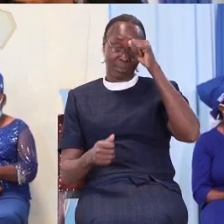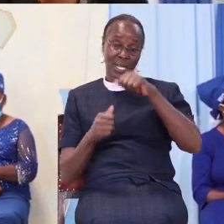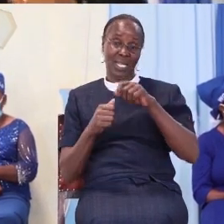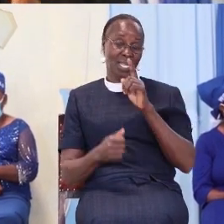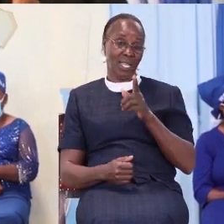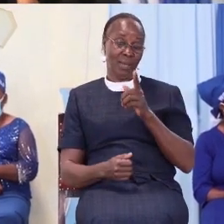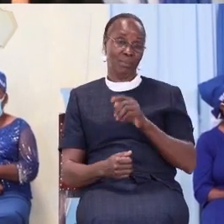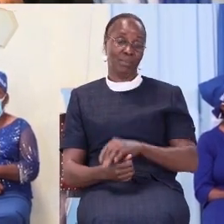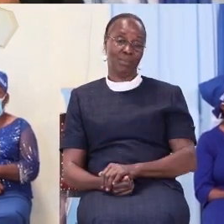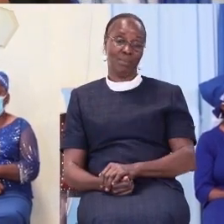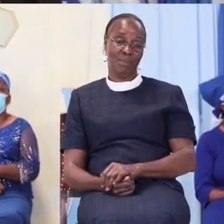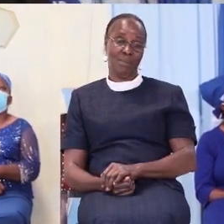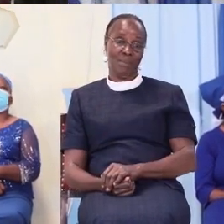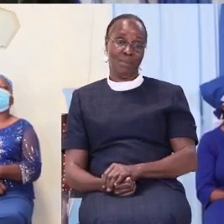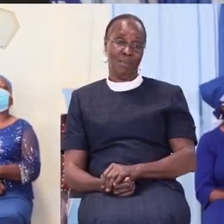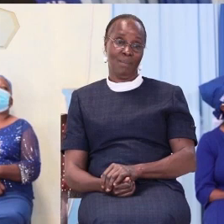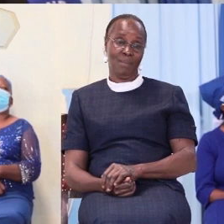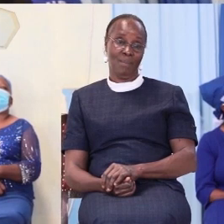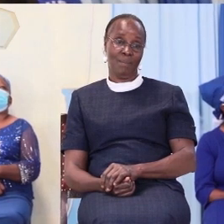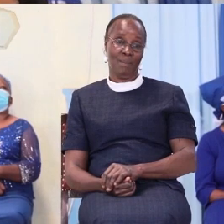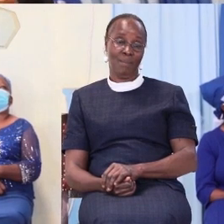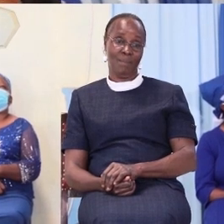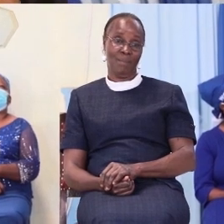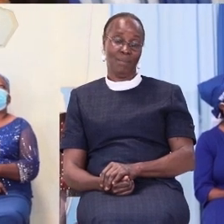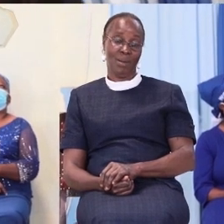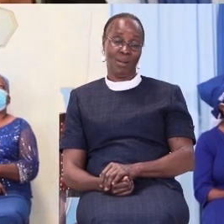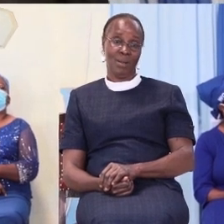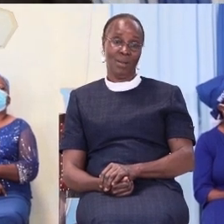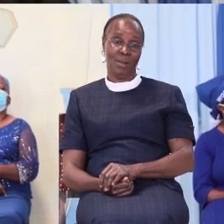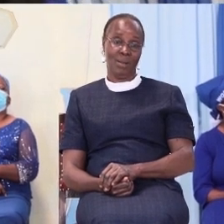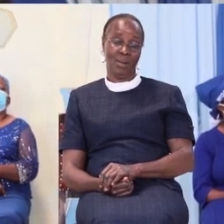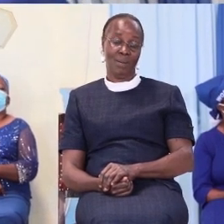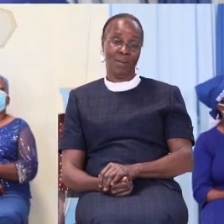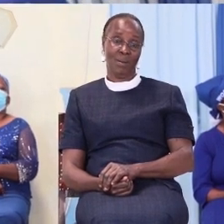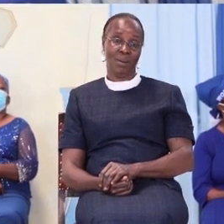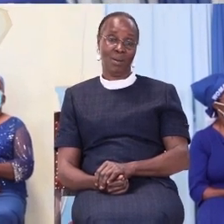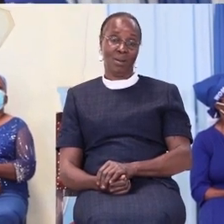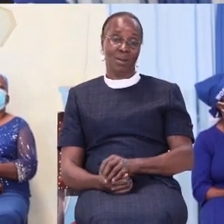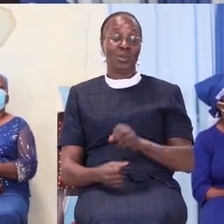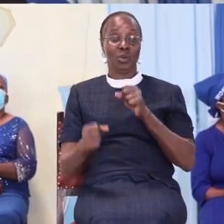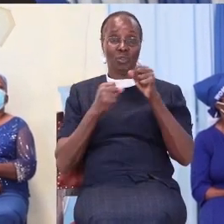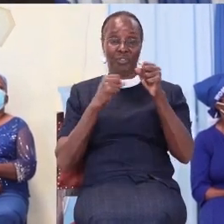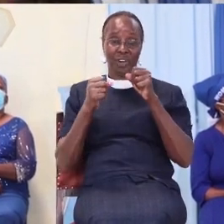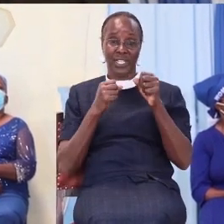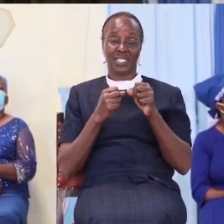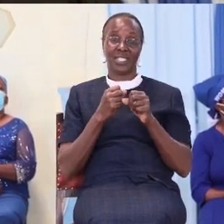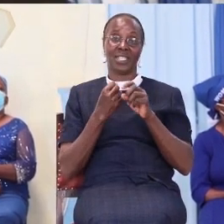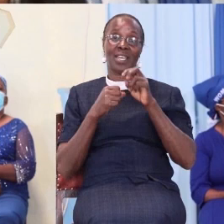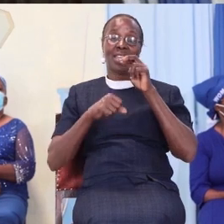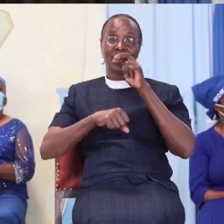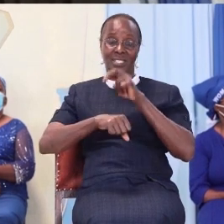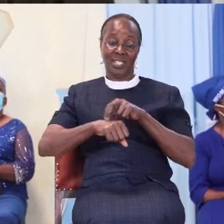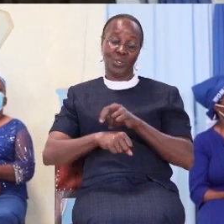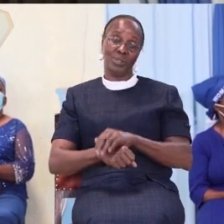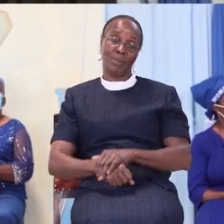you'll conquer these nations, you will overcome them, but it is